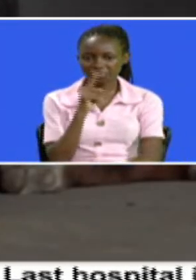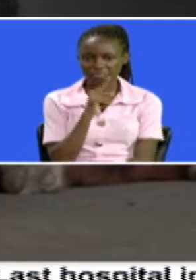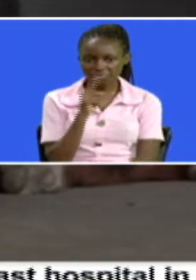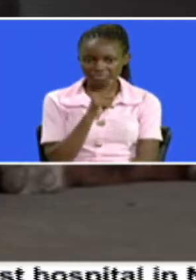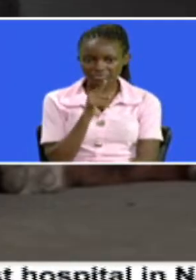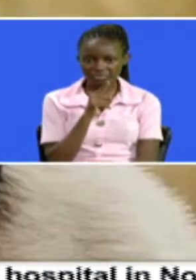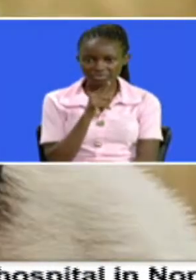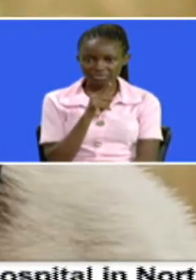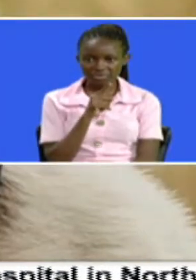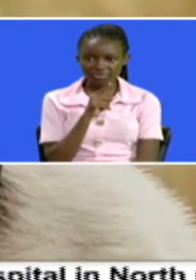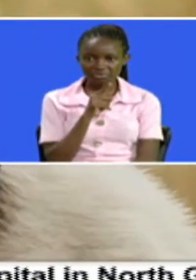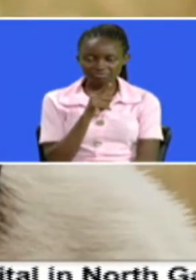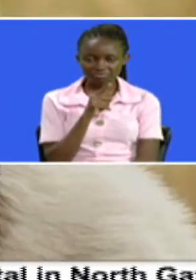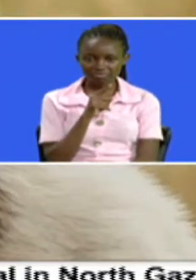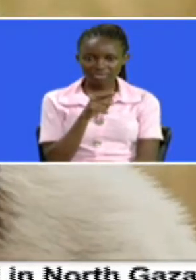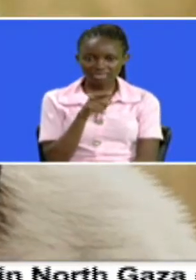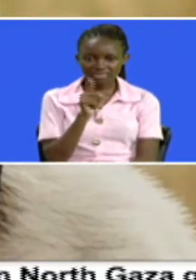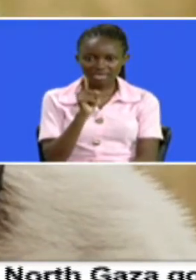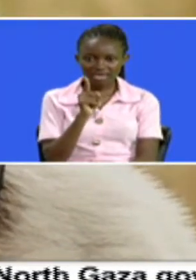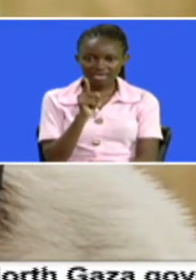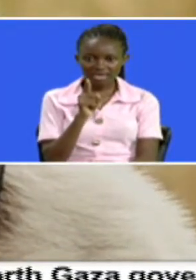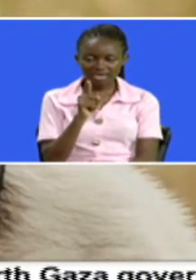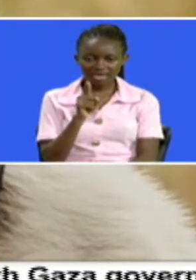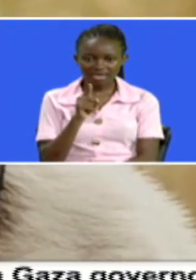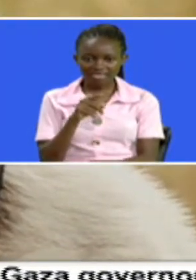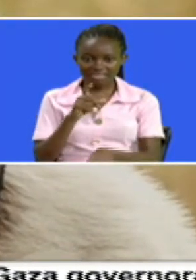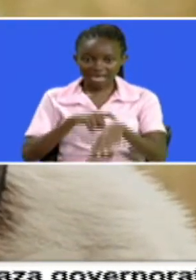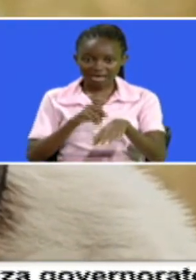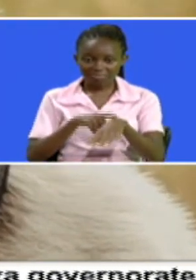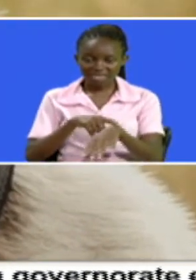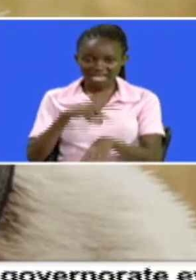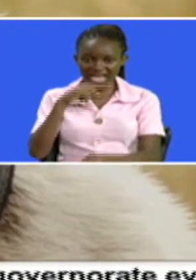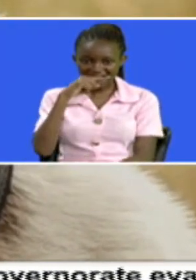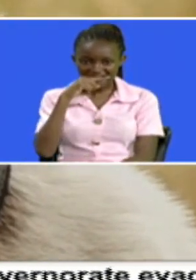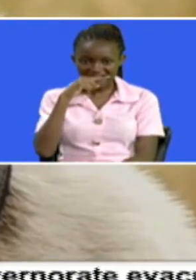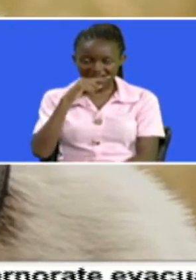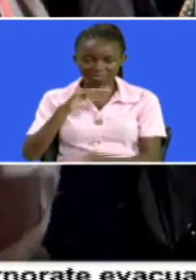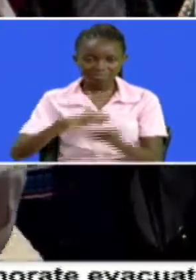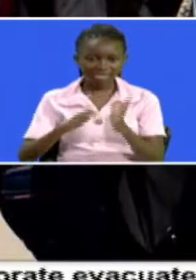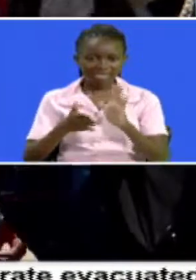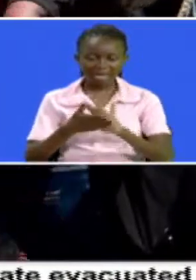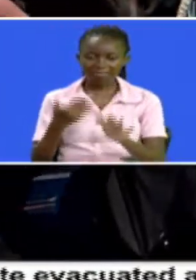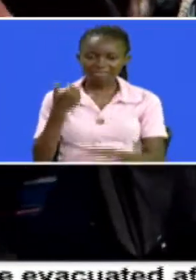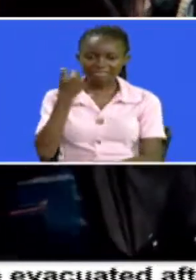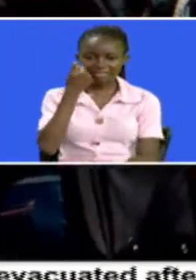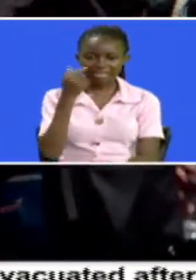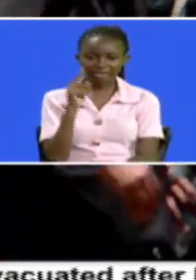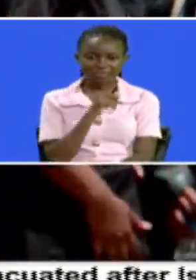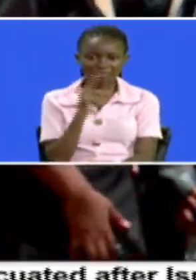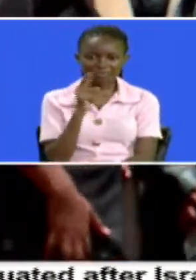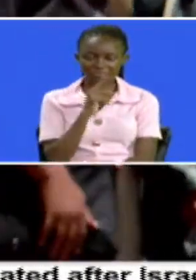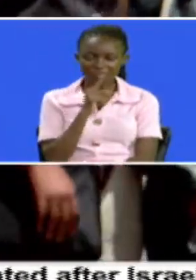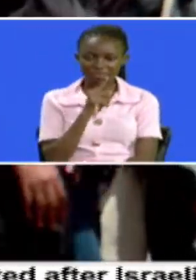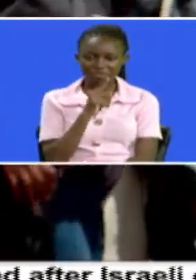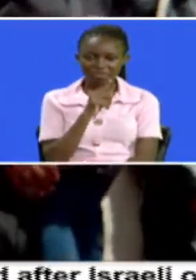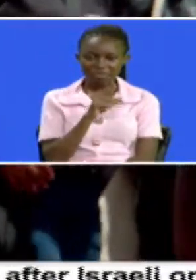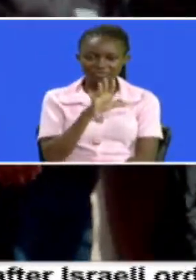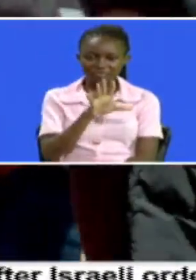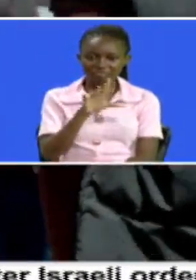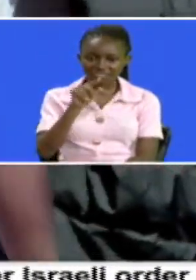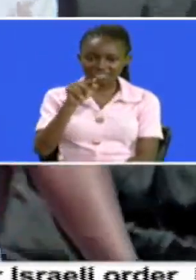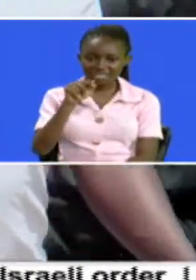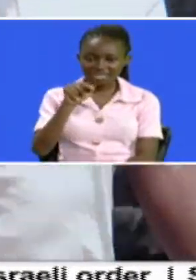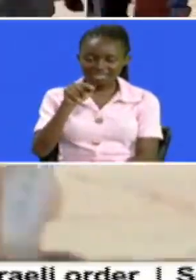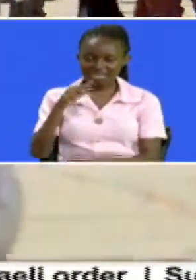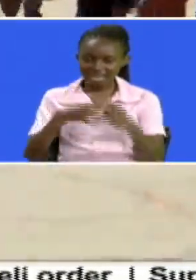So much so that their bite results in one of the deadliest diseases that causes at least 59,000